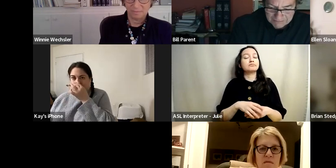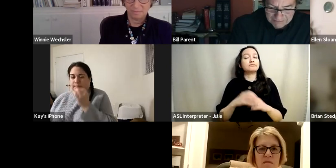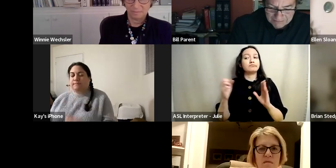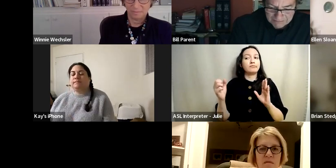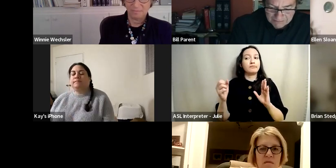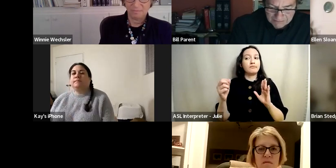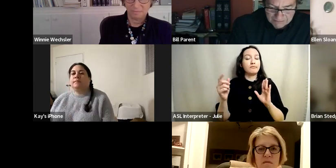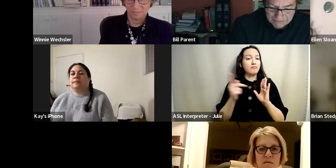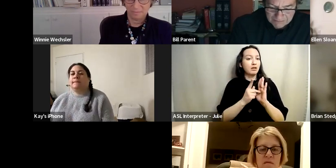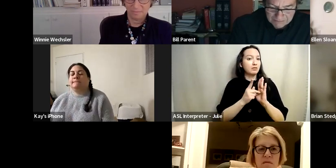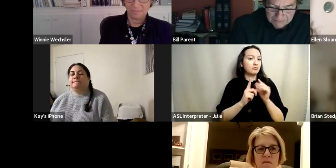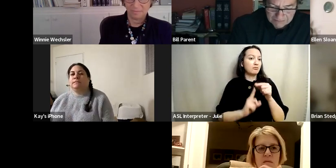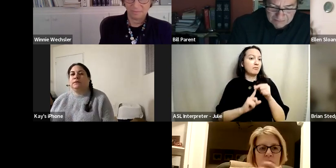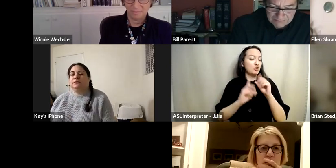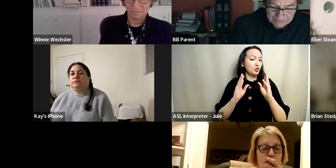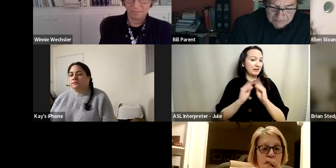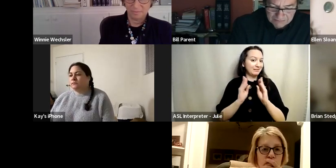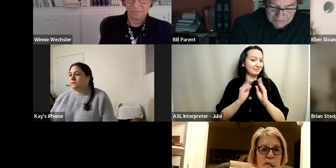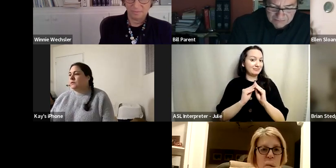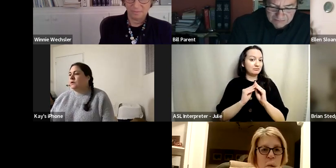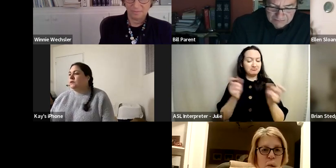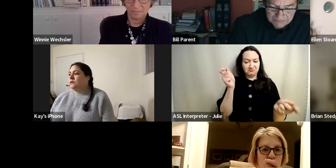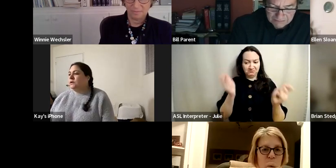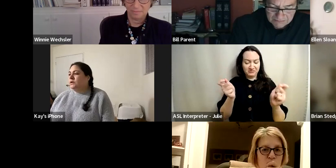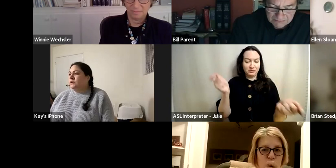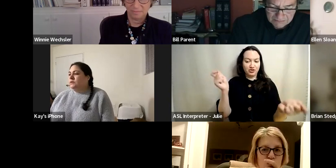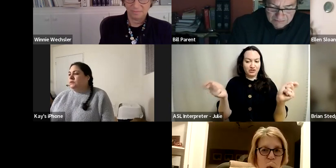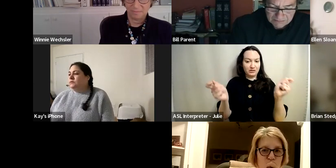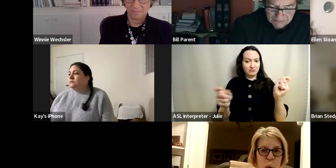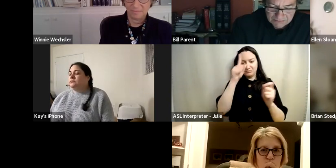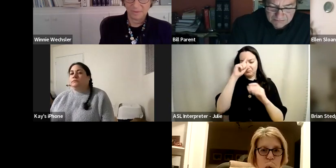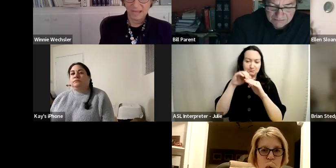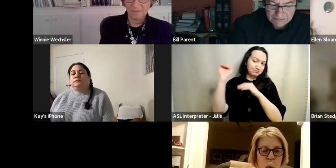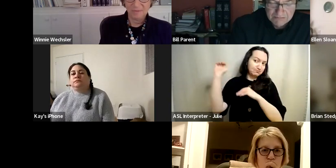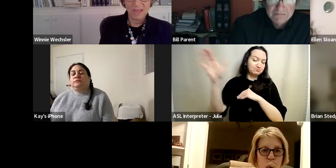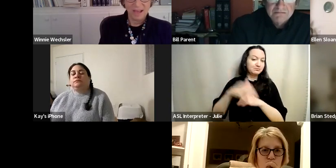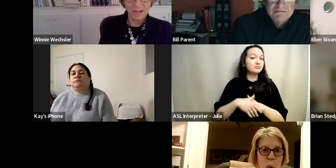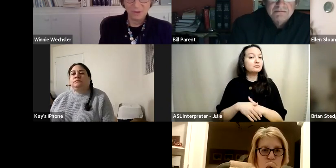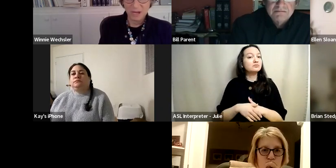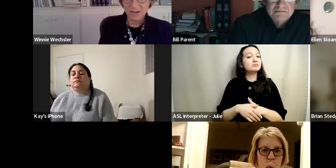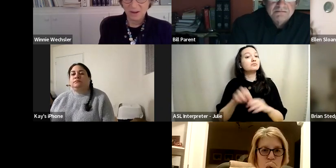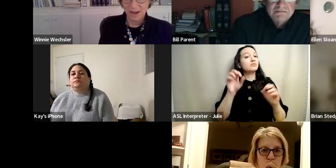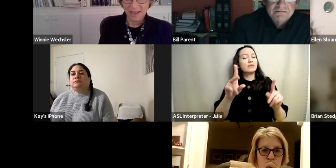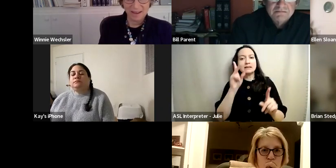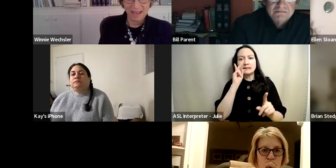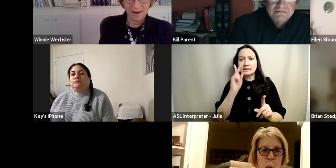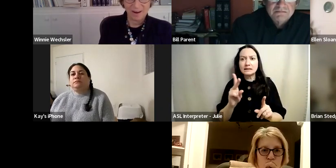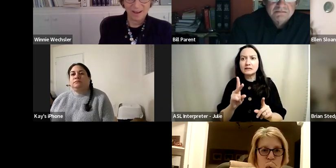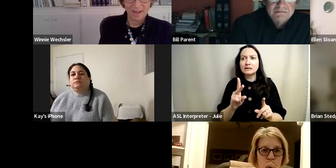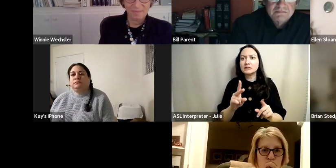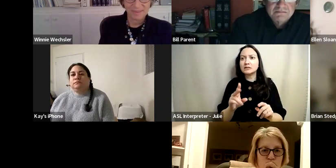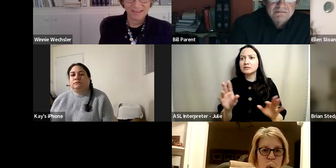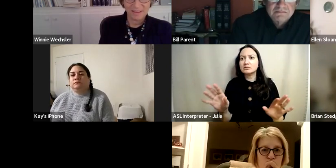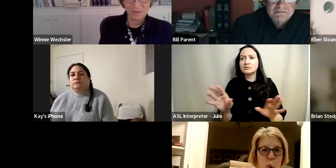meeting and make edits, changes, and then shoot it off. Okay. I'm looking here at